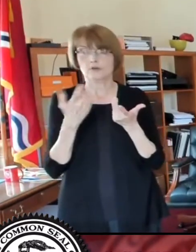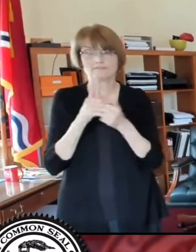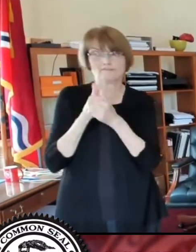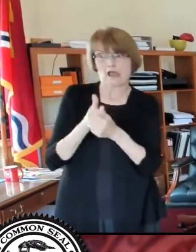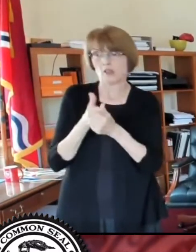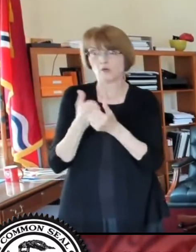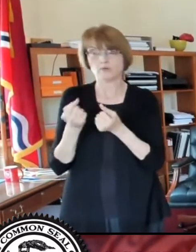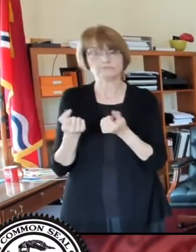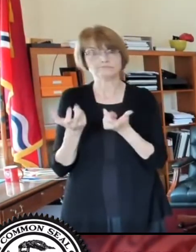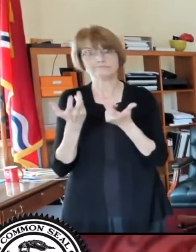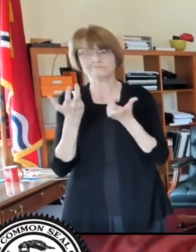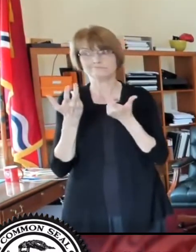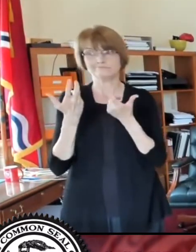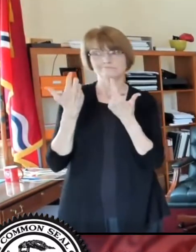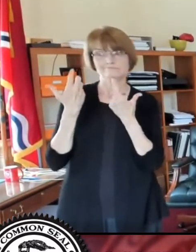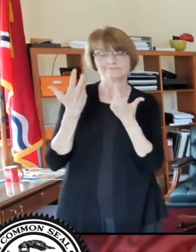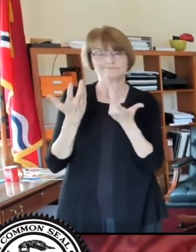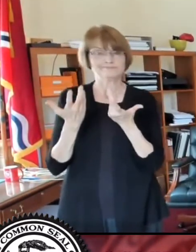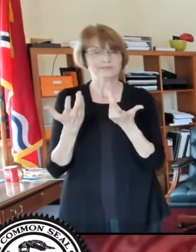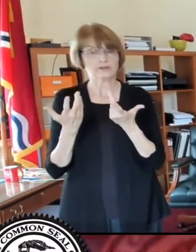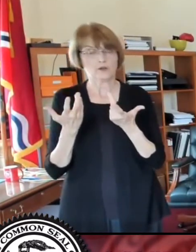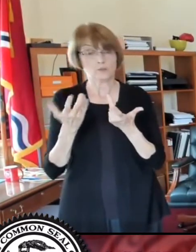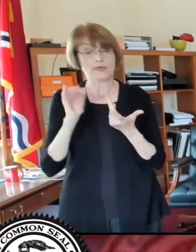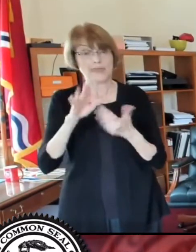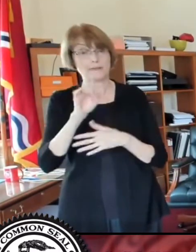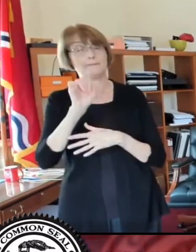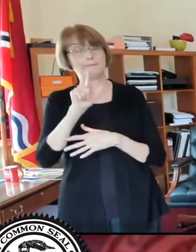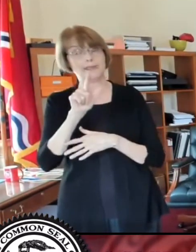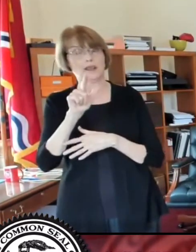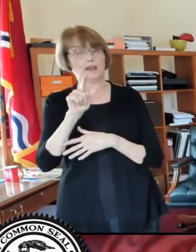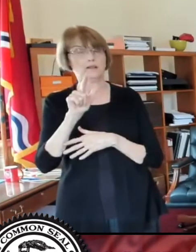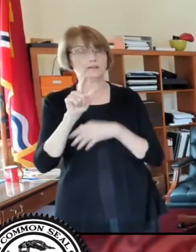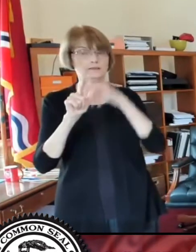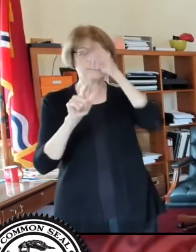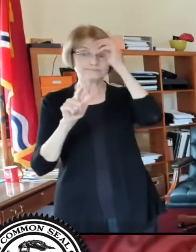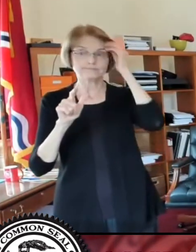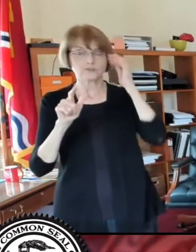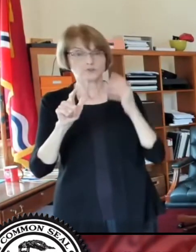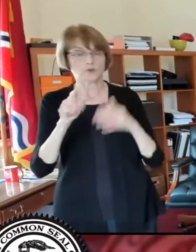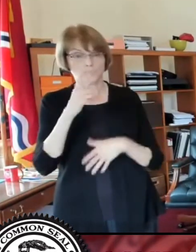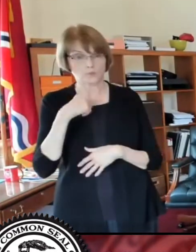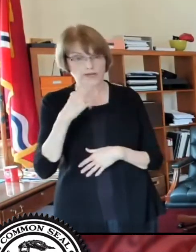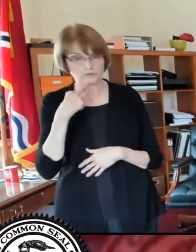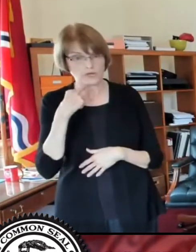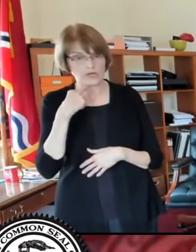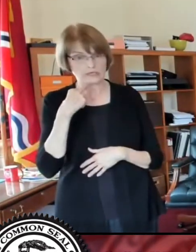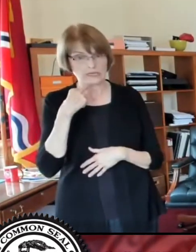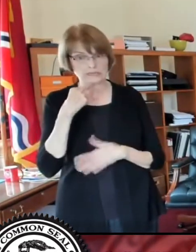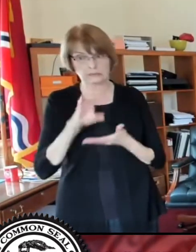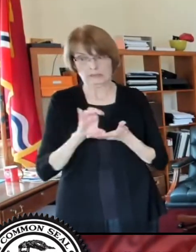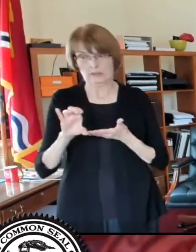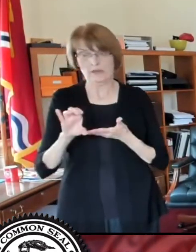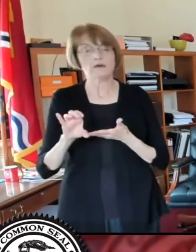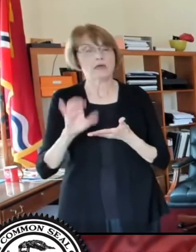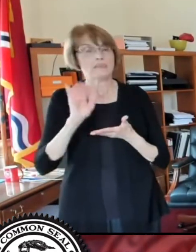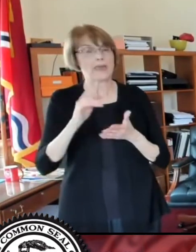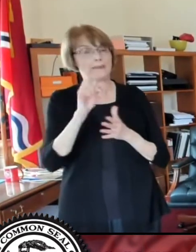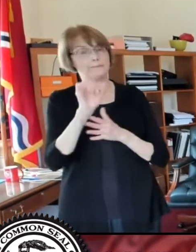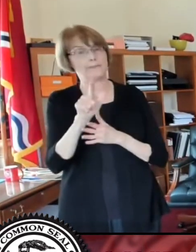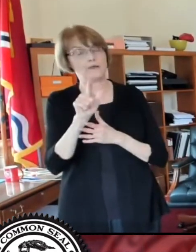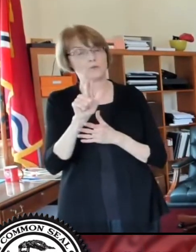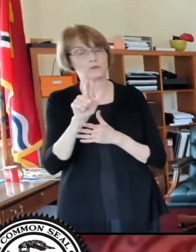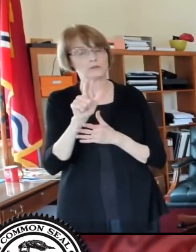this bill will limit the amount that a restaurant has to pay towards the